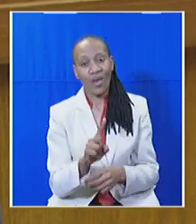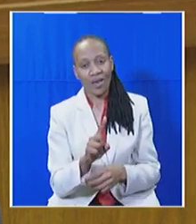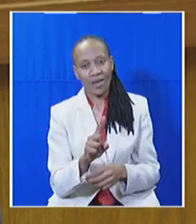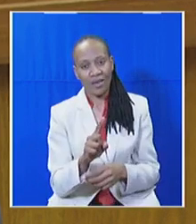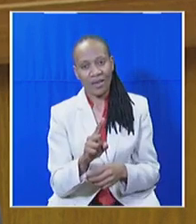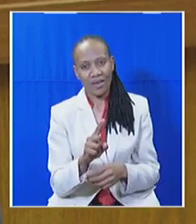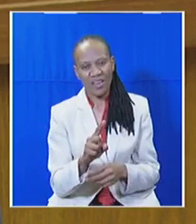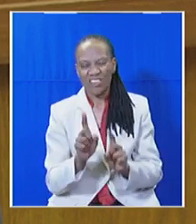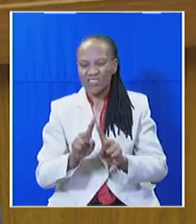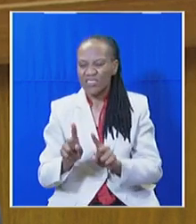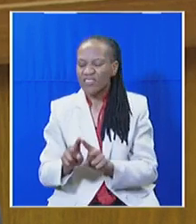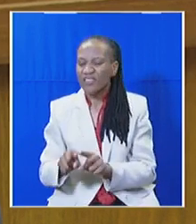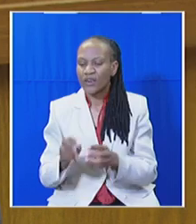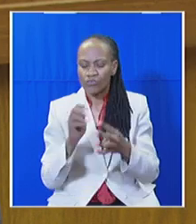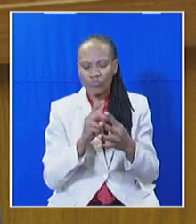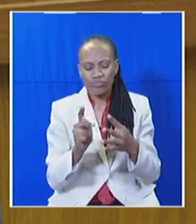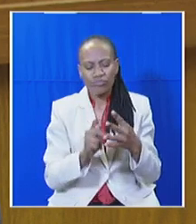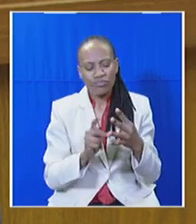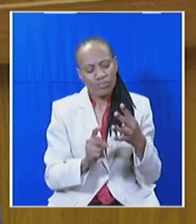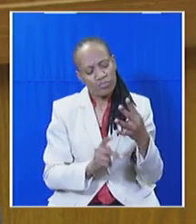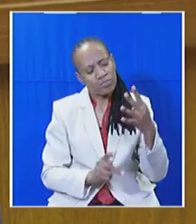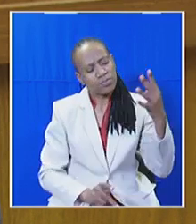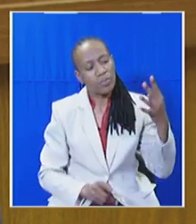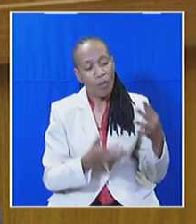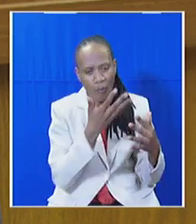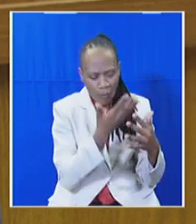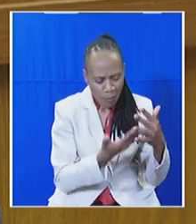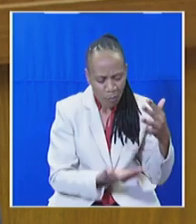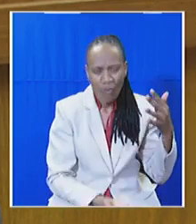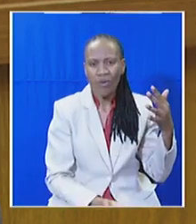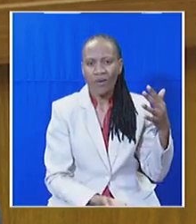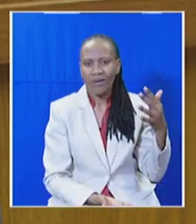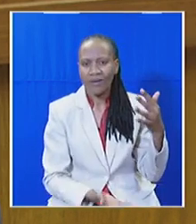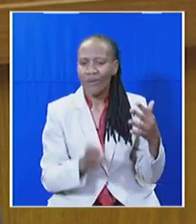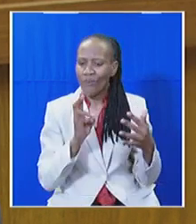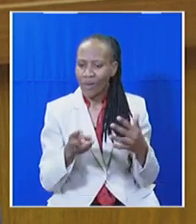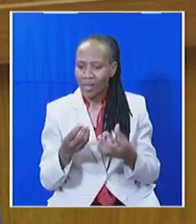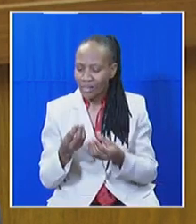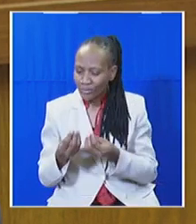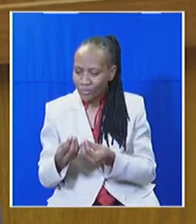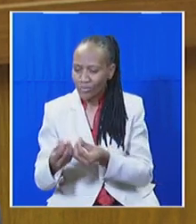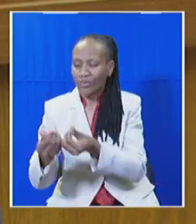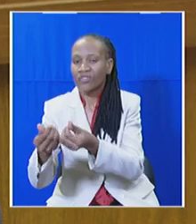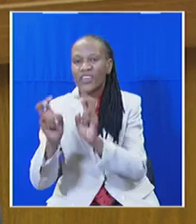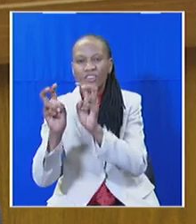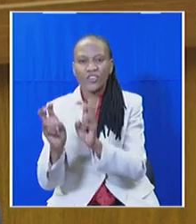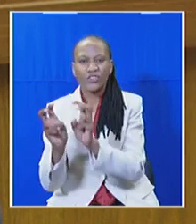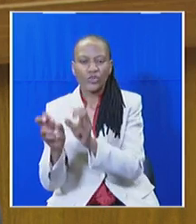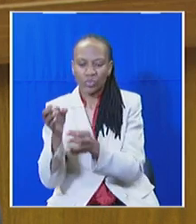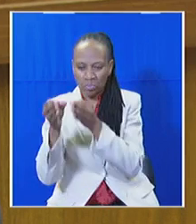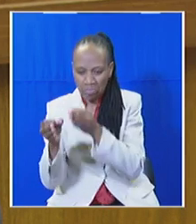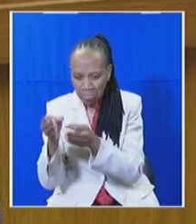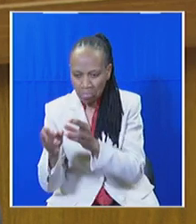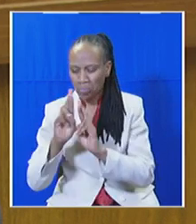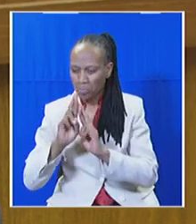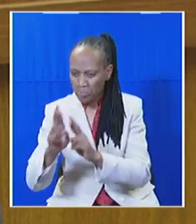of norms and principles that also address issues such as political